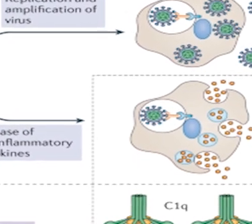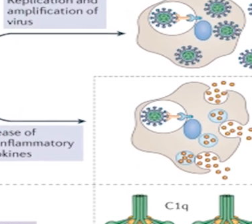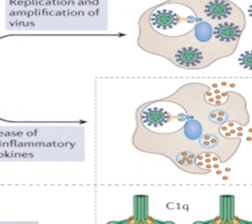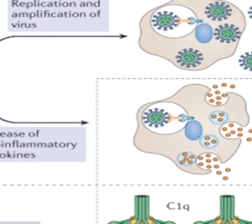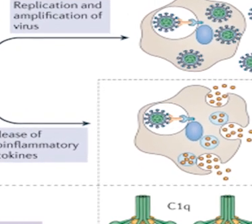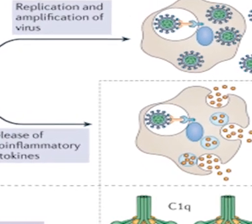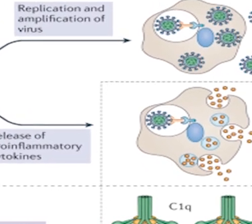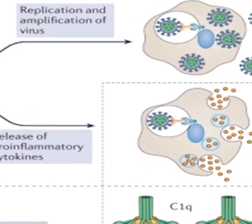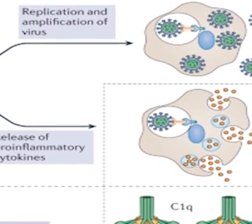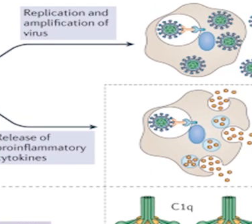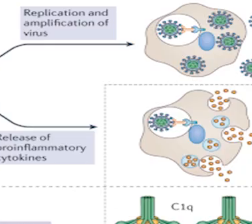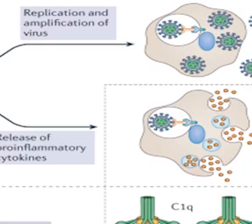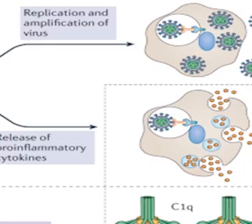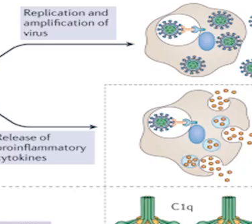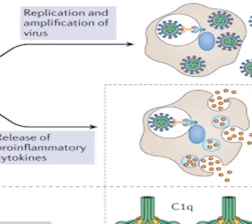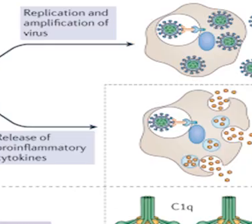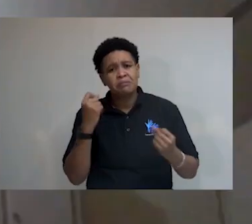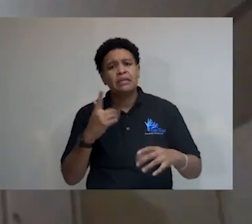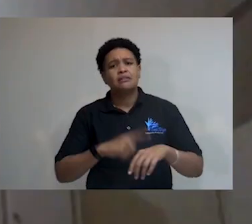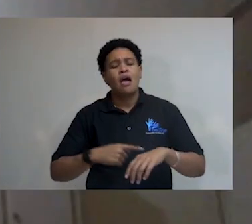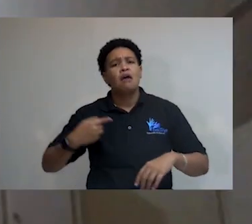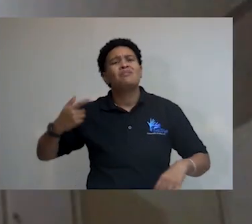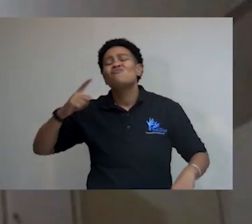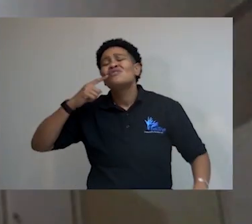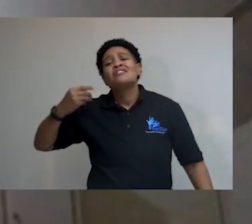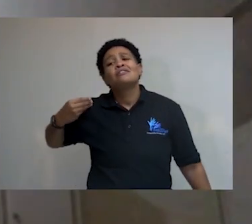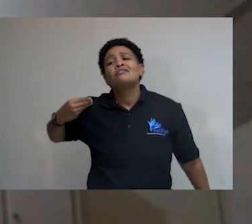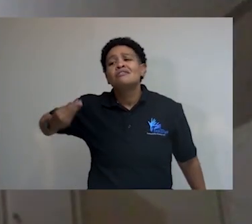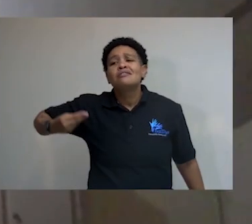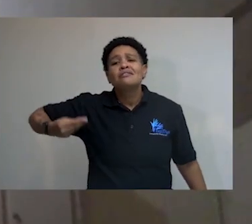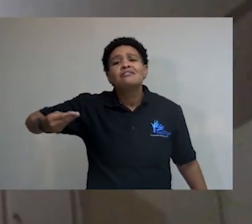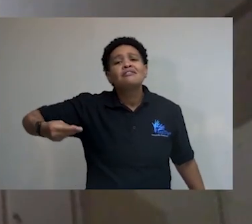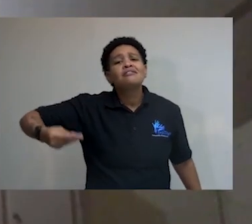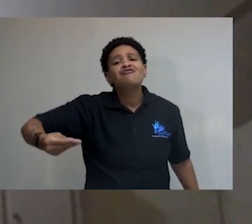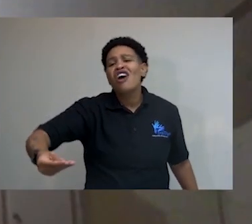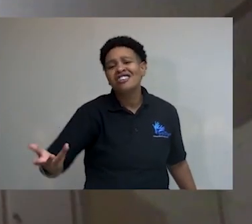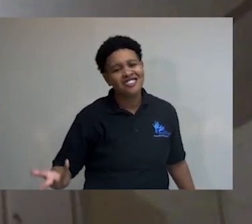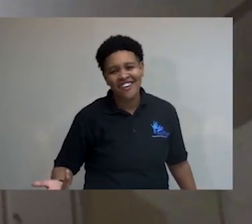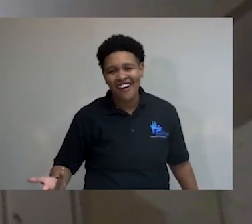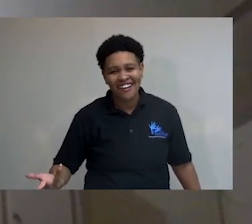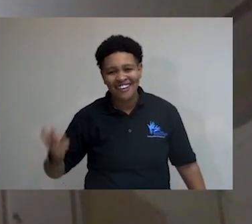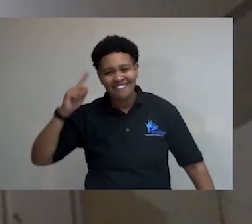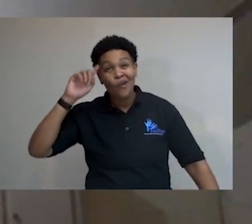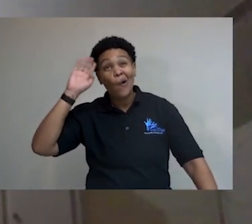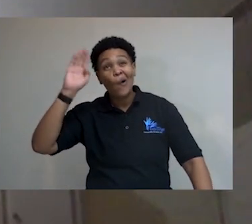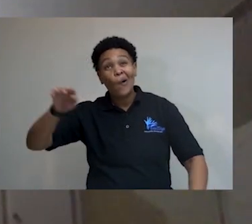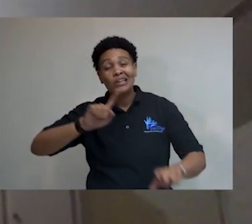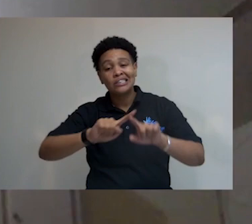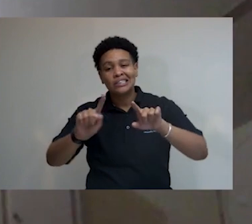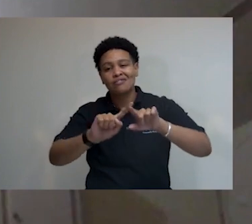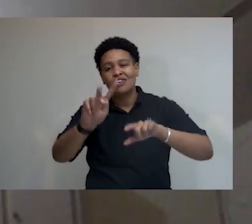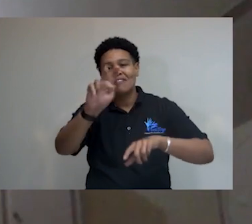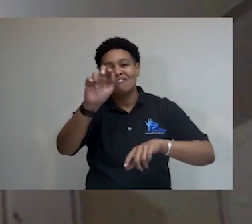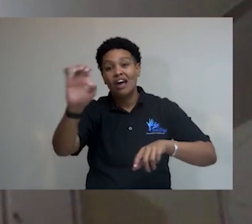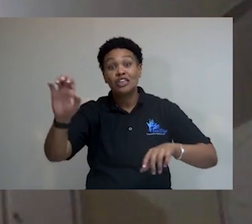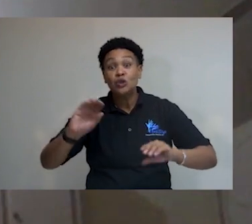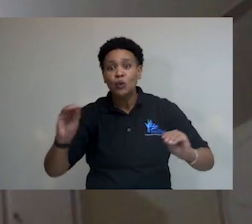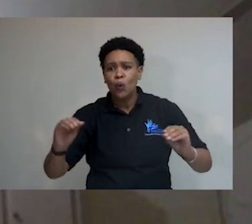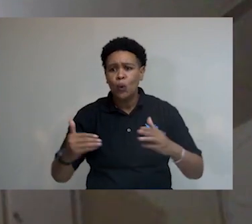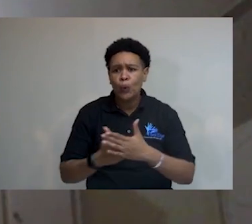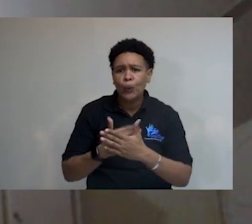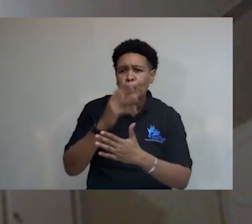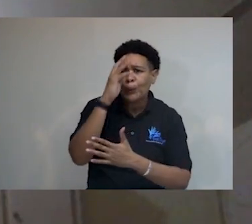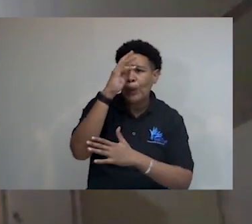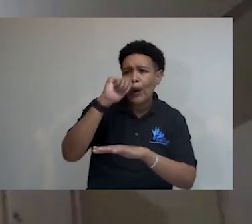times in terms, so it's a traditional platform. There is no adjuvant,